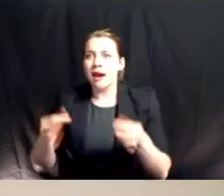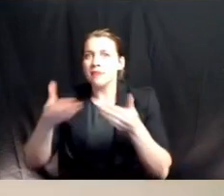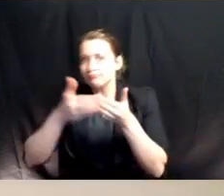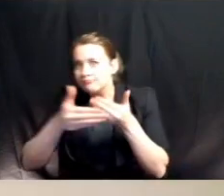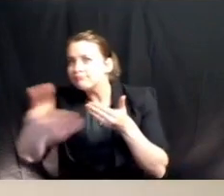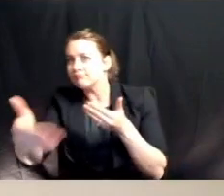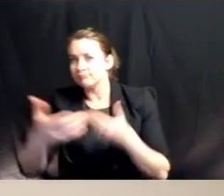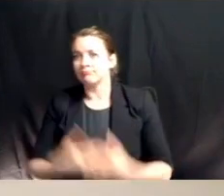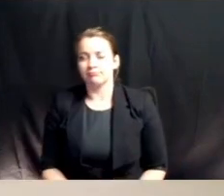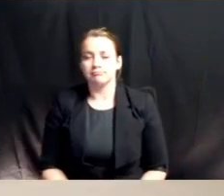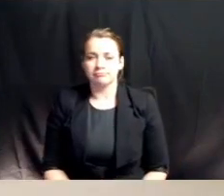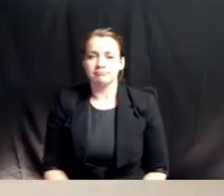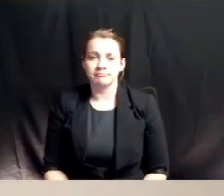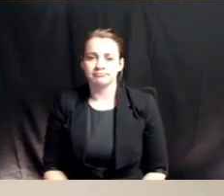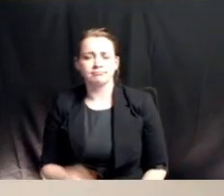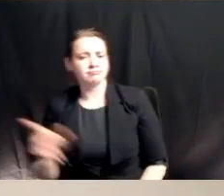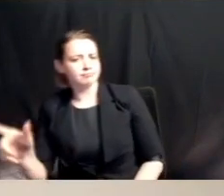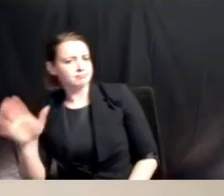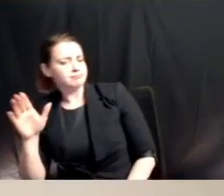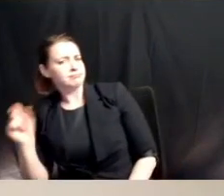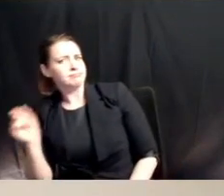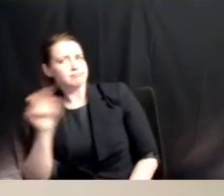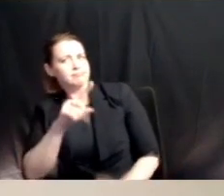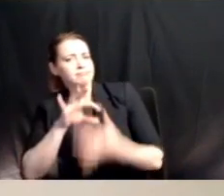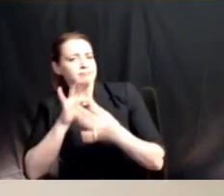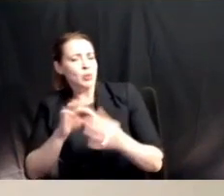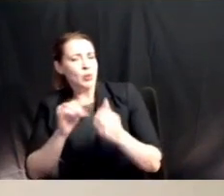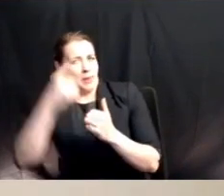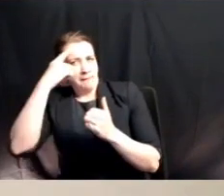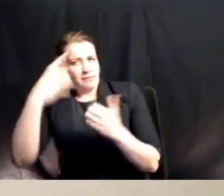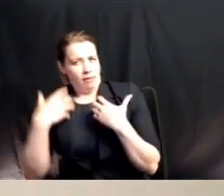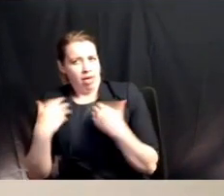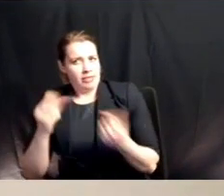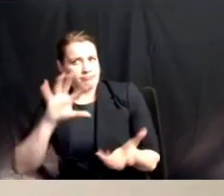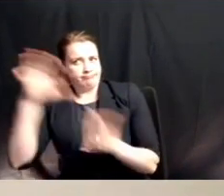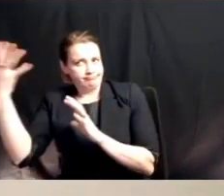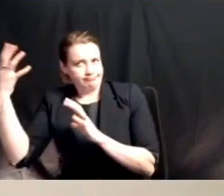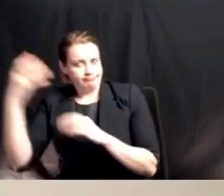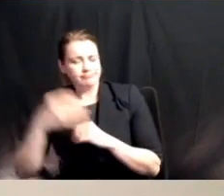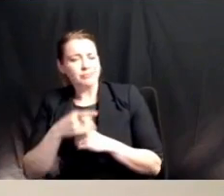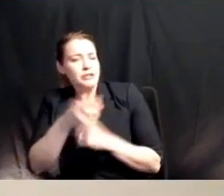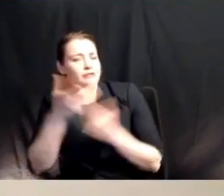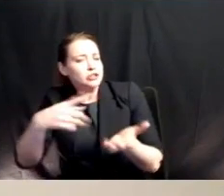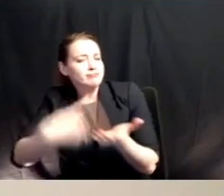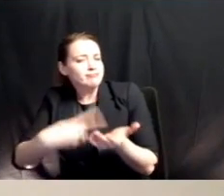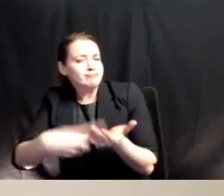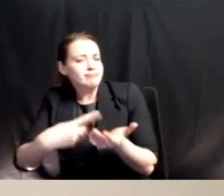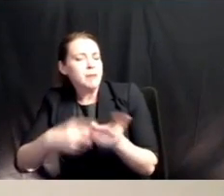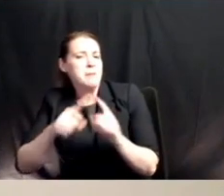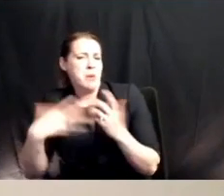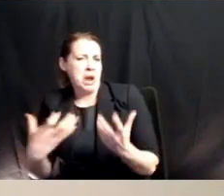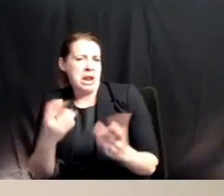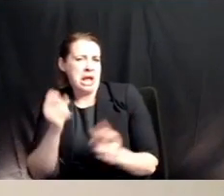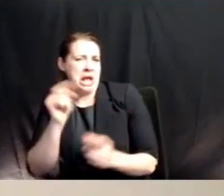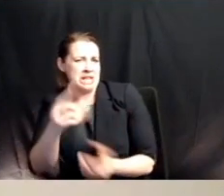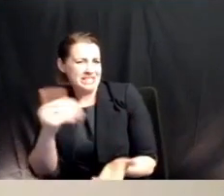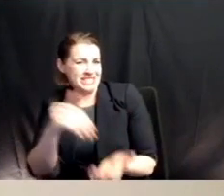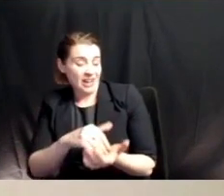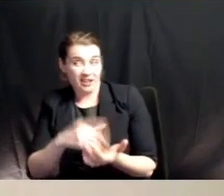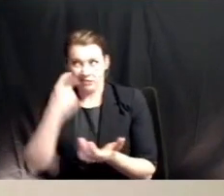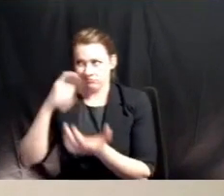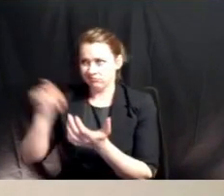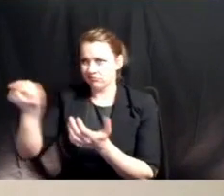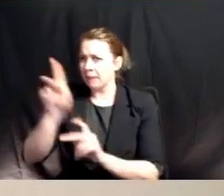Doctor, about that mental health crisis, you've talked about this before, but people are getting angry, people are sad, there's all sorts of emotions going on.